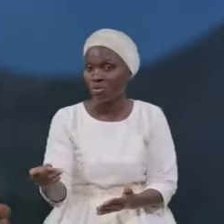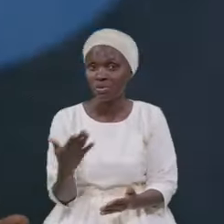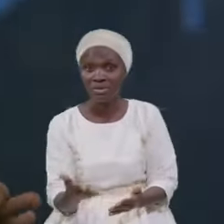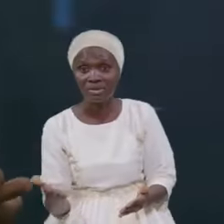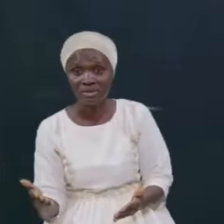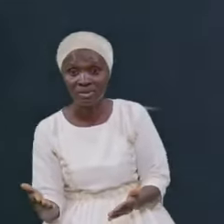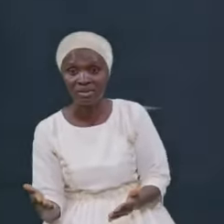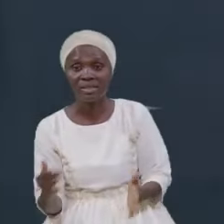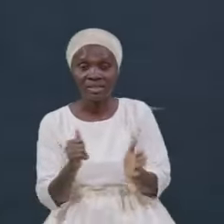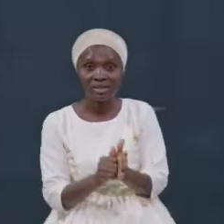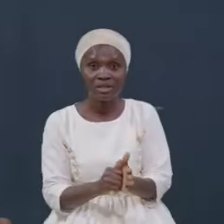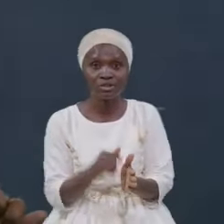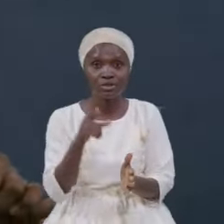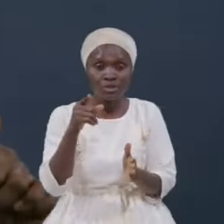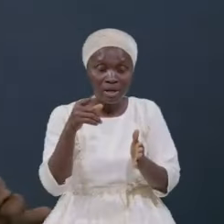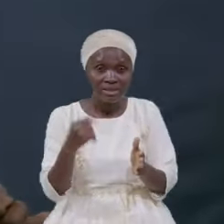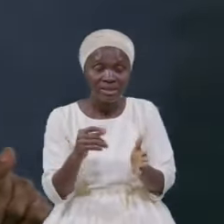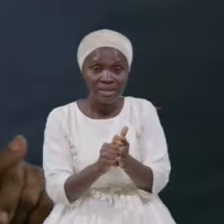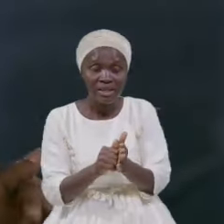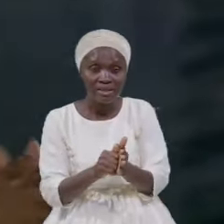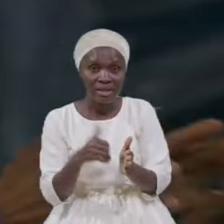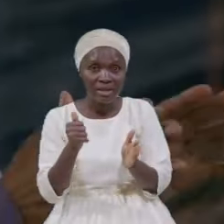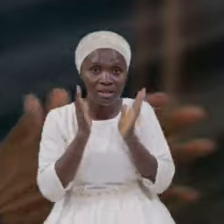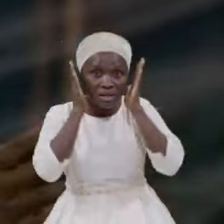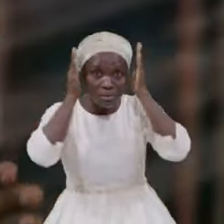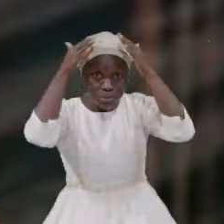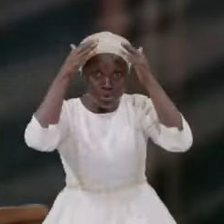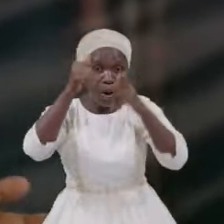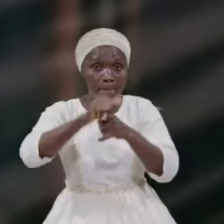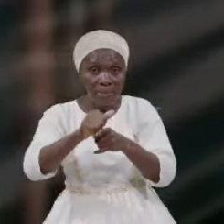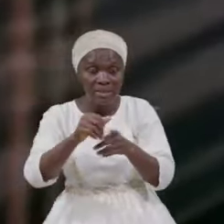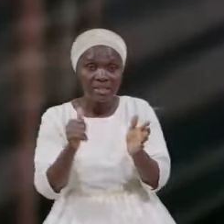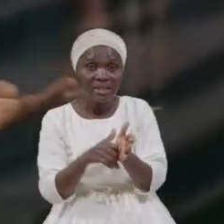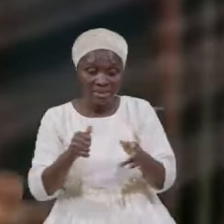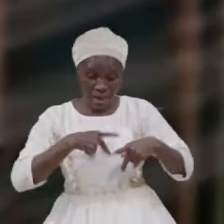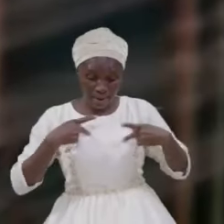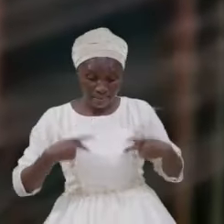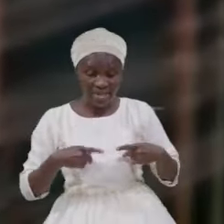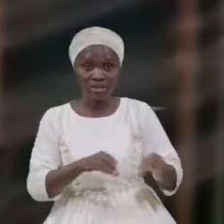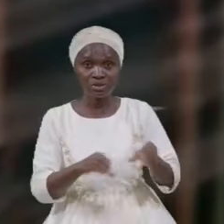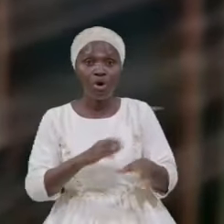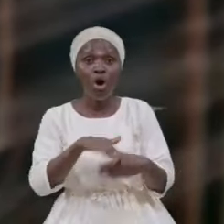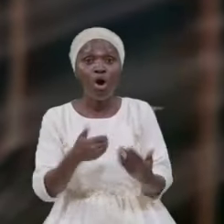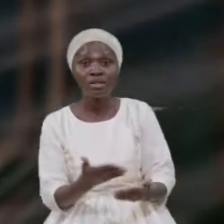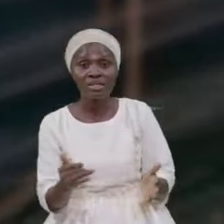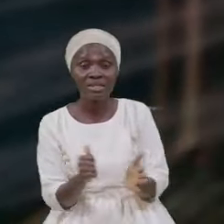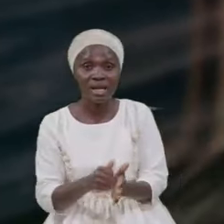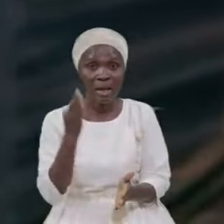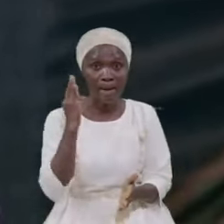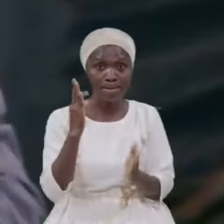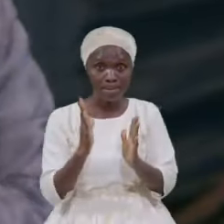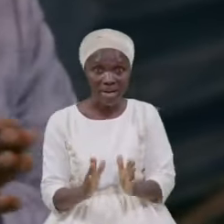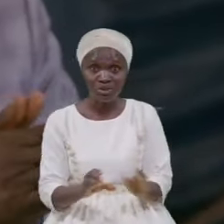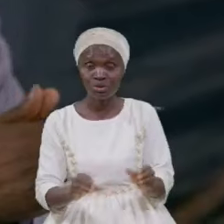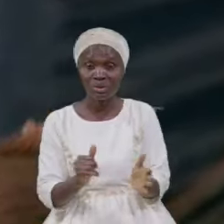things that priests do, all those things that pastors do, that nobody knows anything about, there is